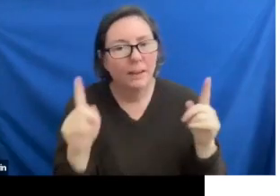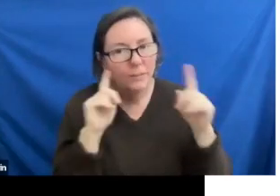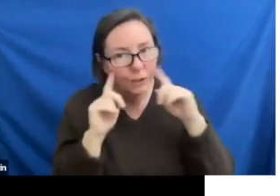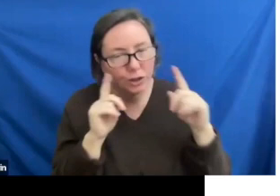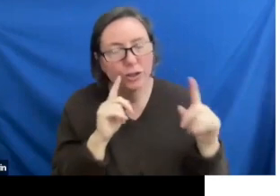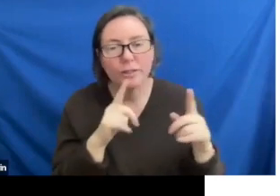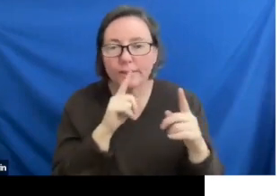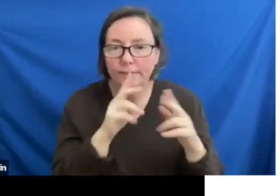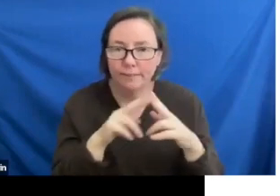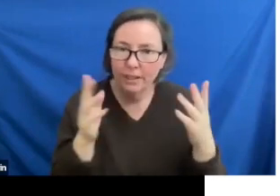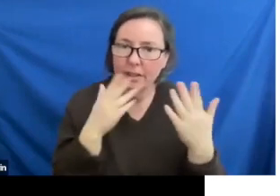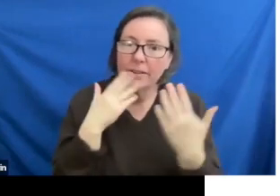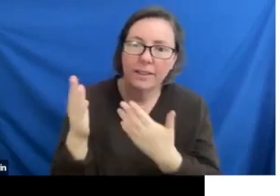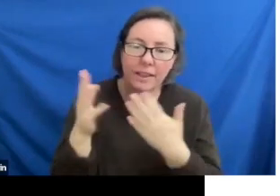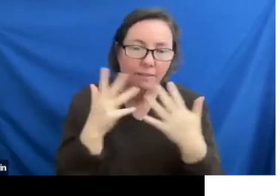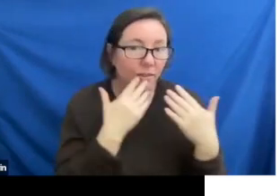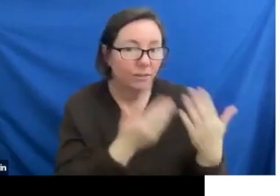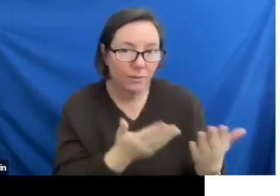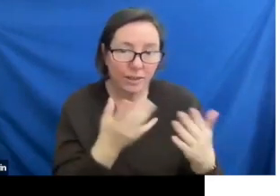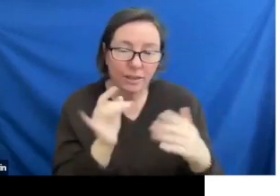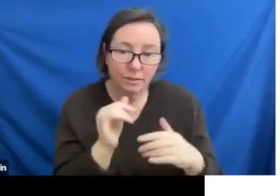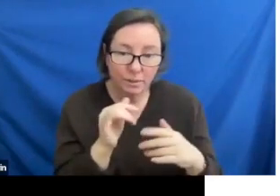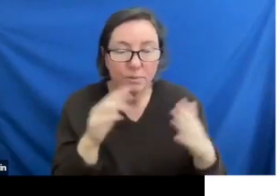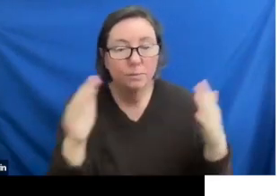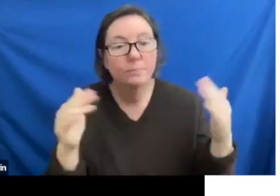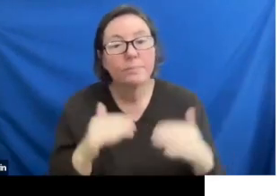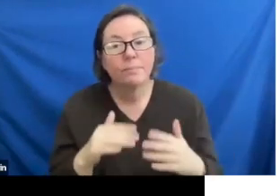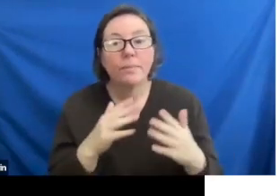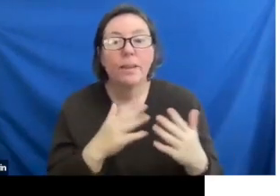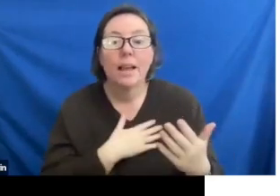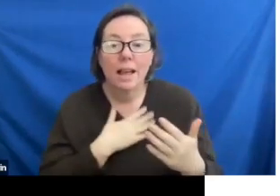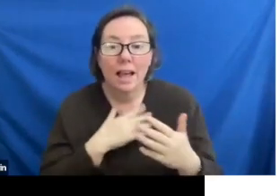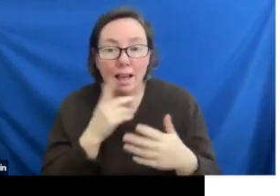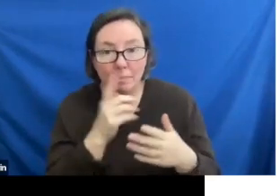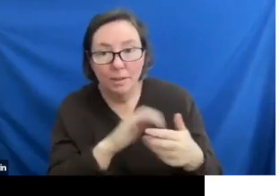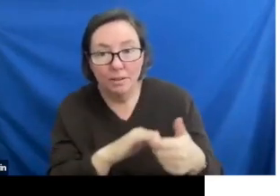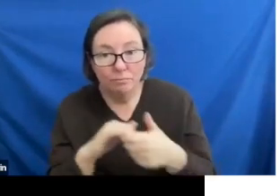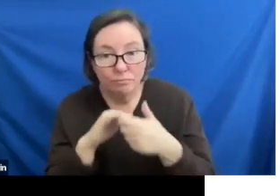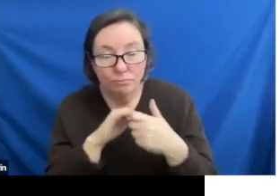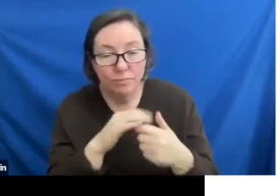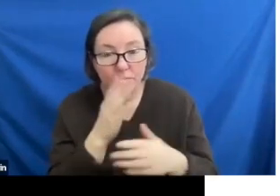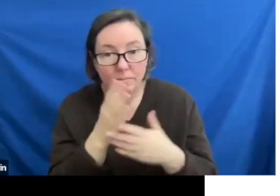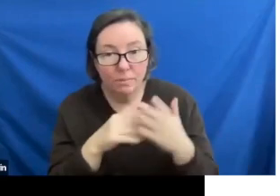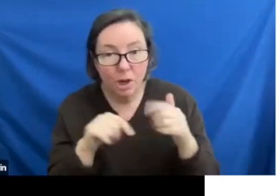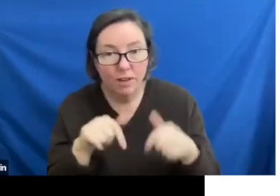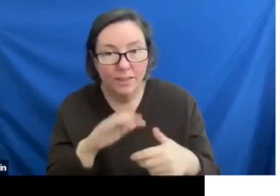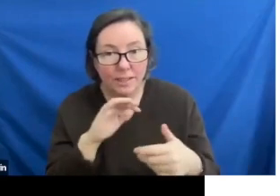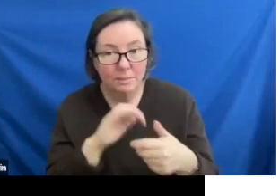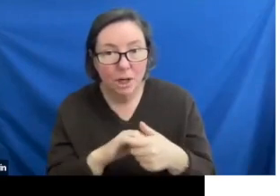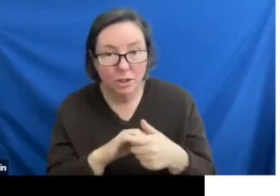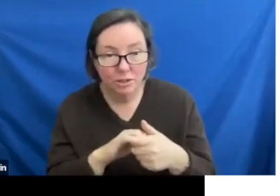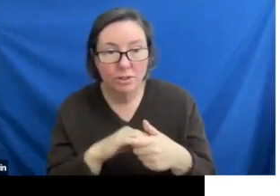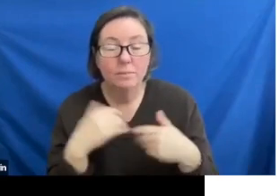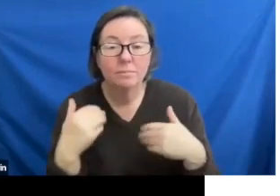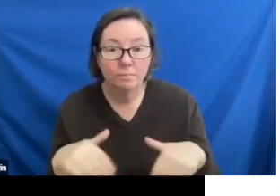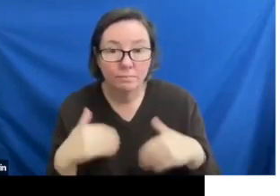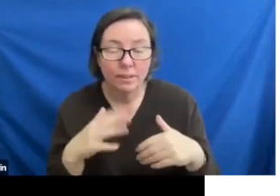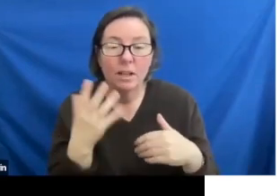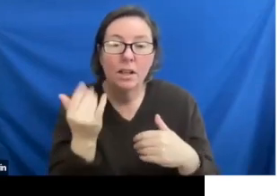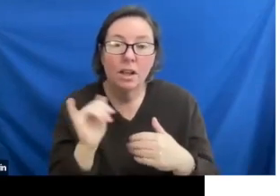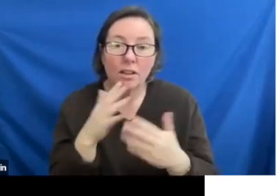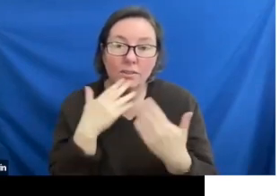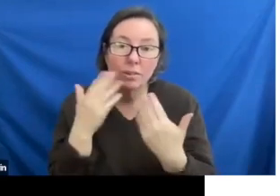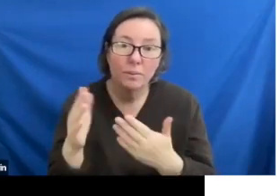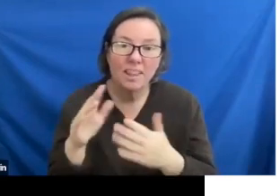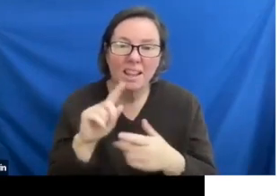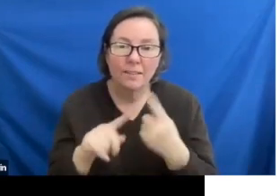want to thank them as well. I'm glad to have be a part of this partnership. I also too want to thank the friends as